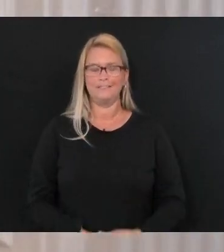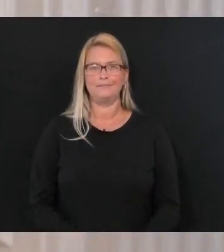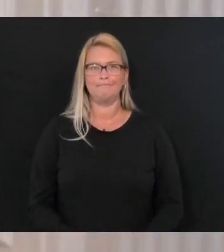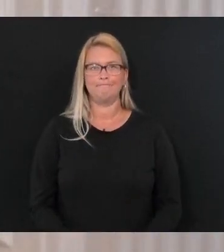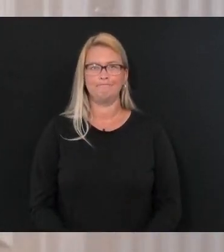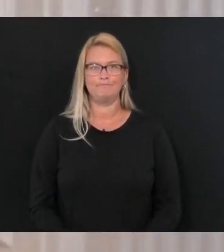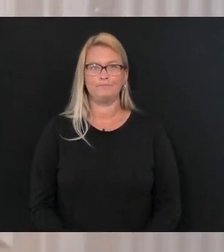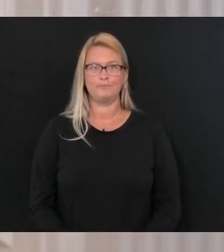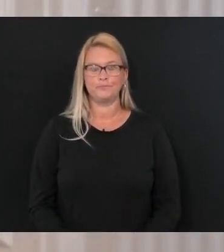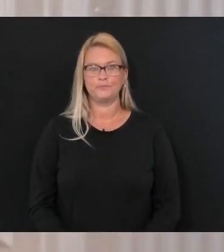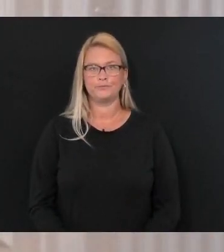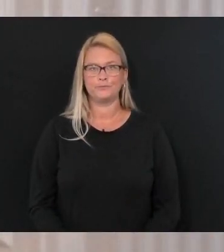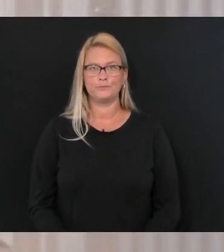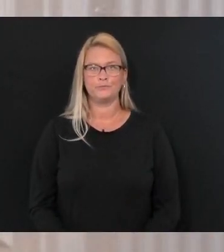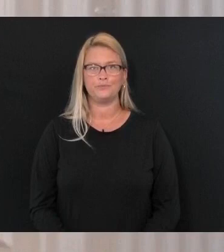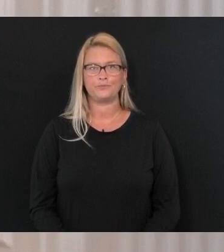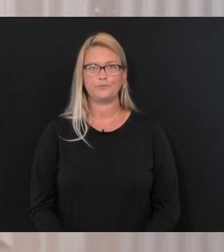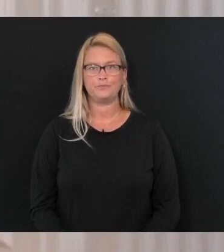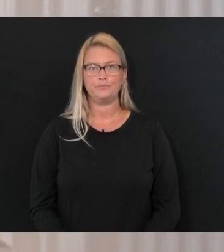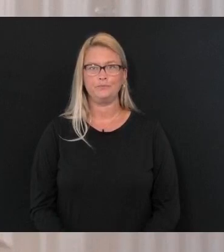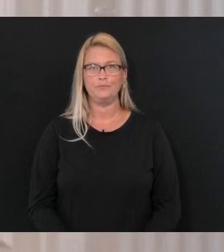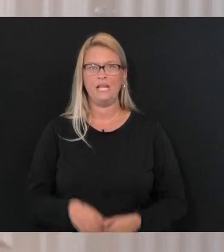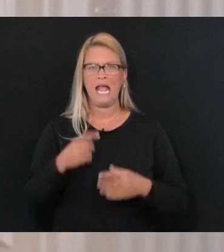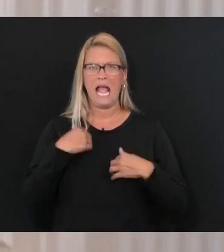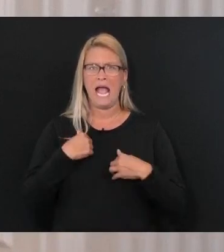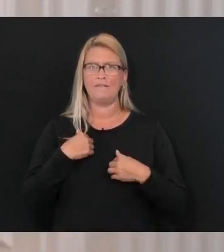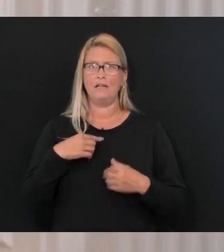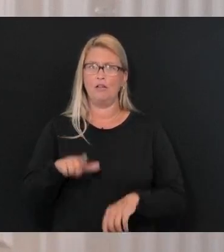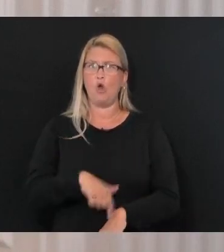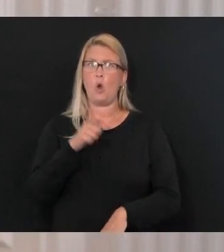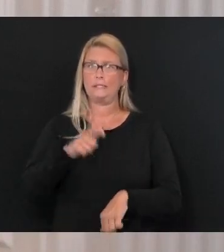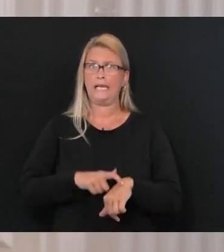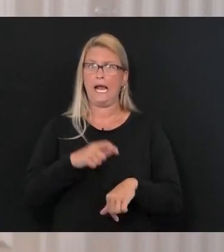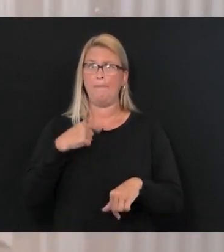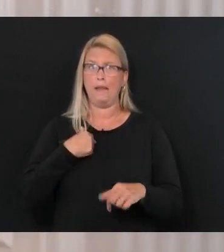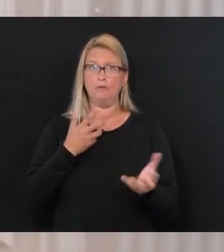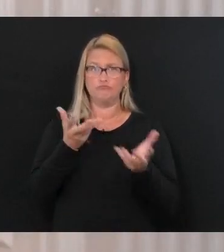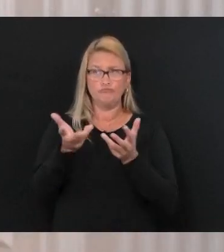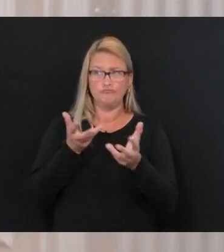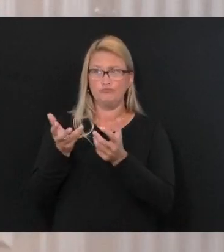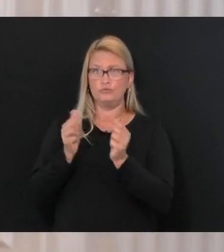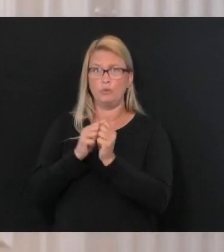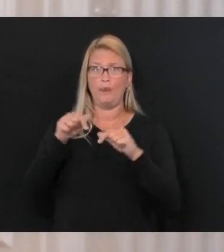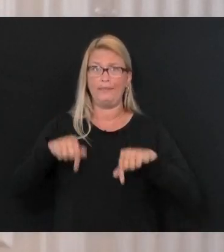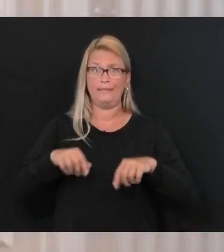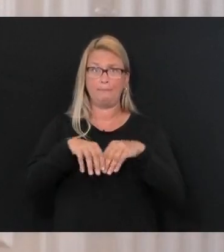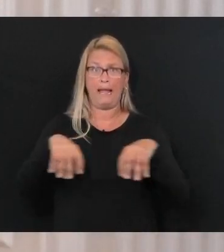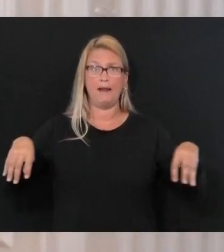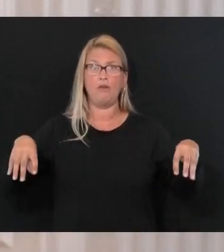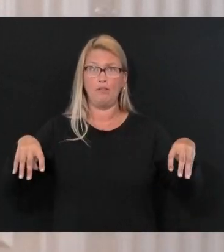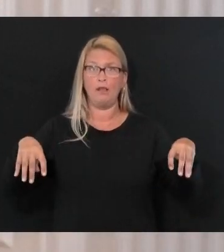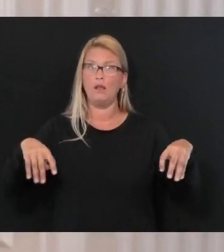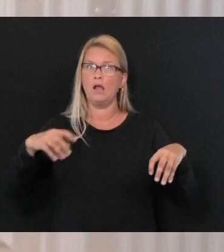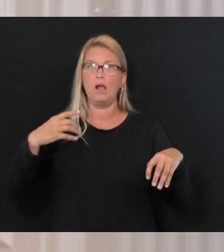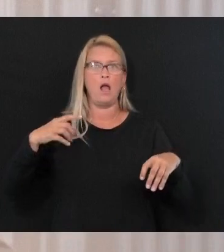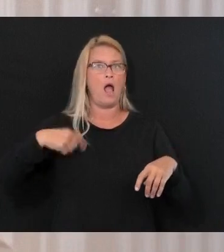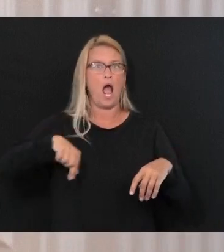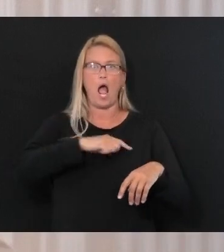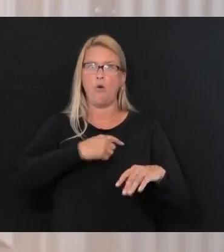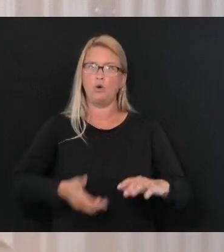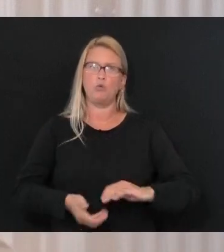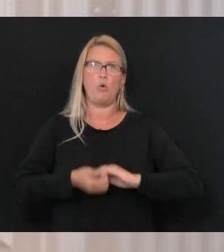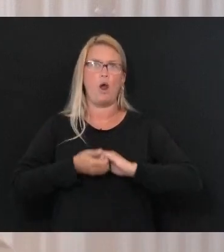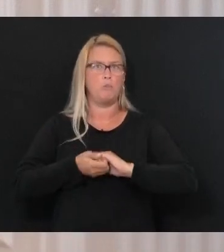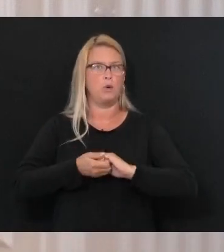Spending as much time with these experts as possible, the governor talked about how much collaboration went into creating